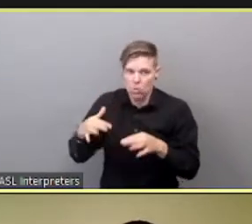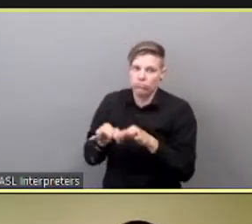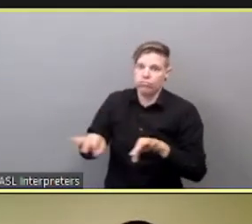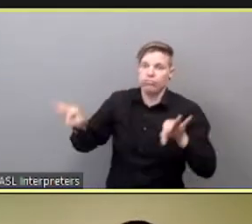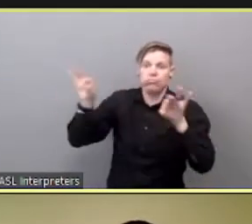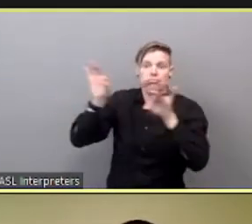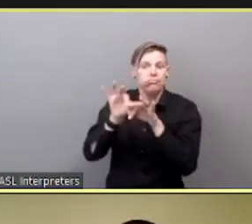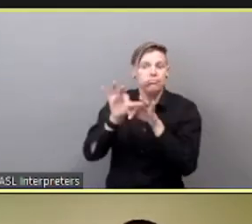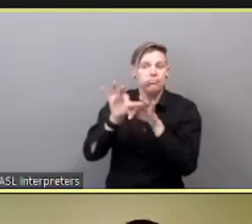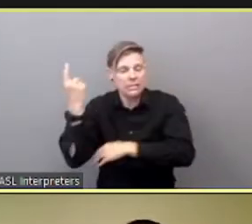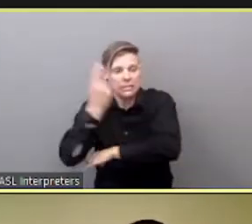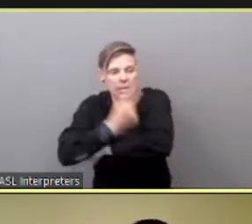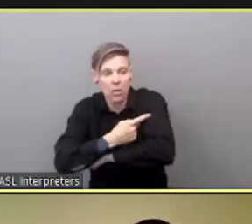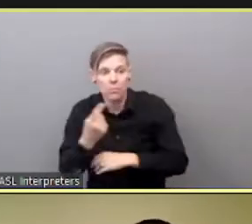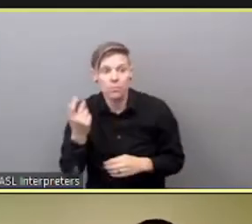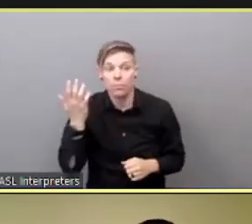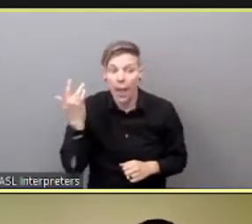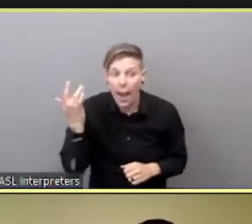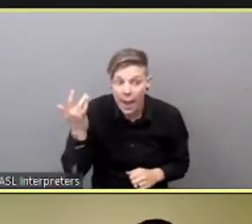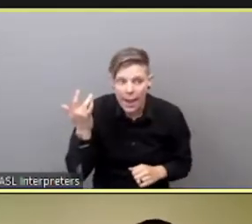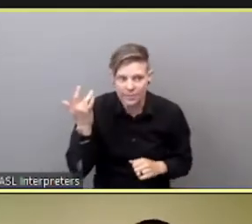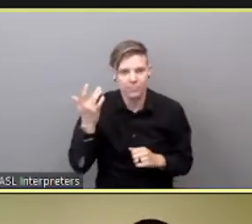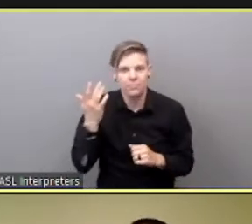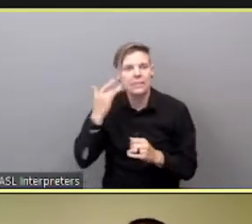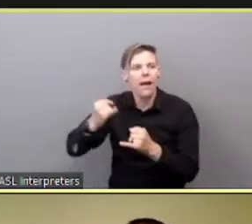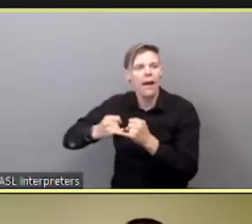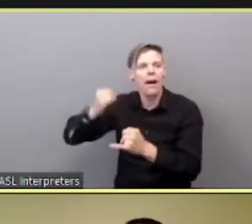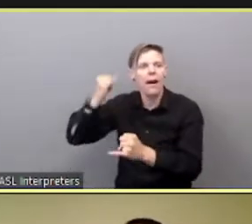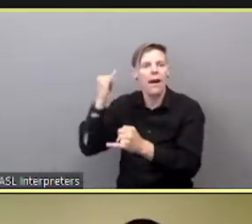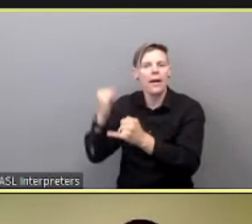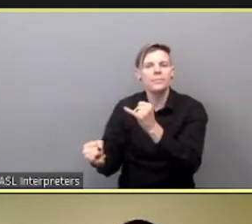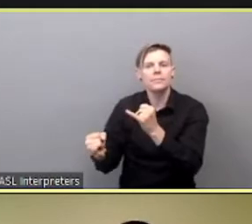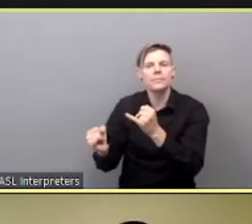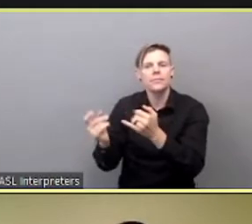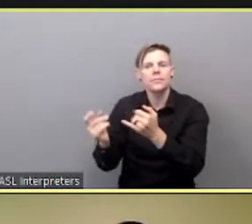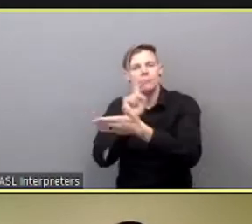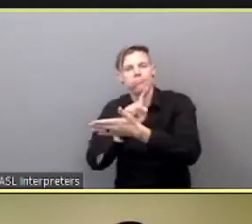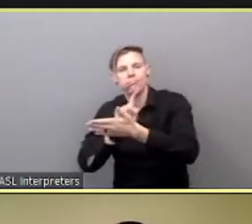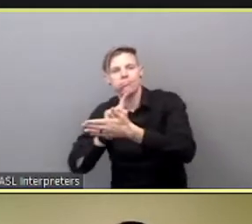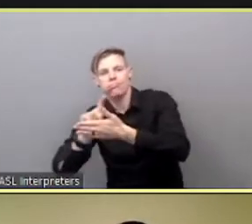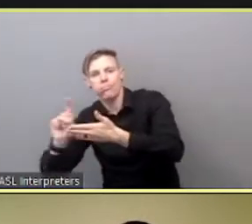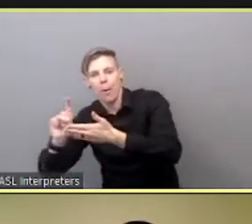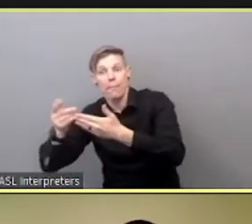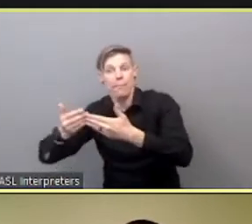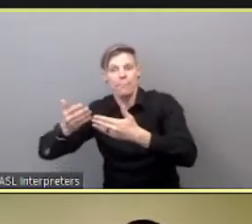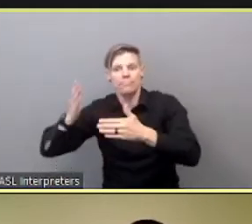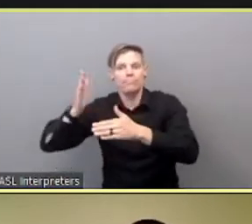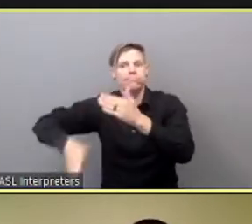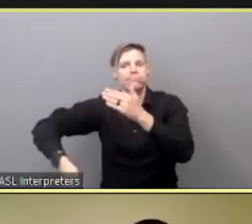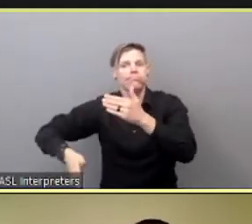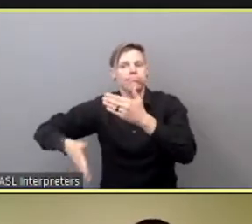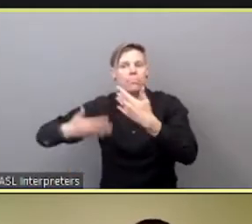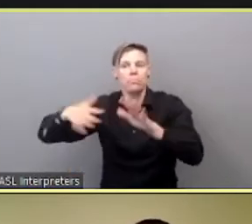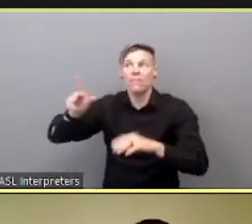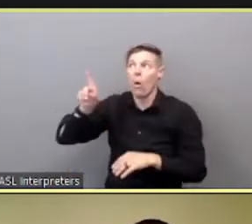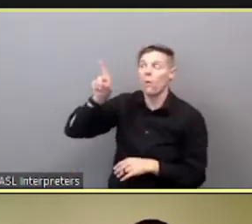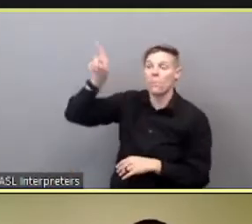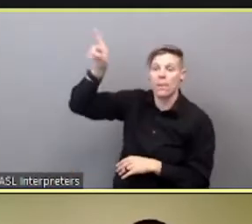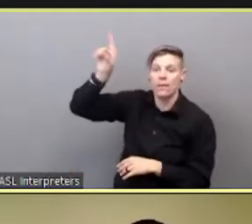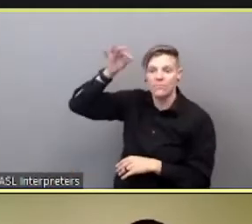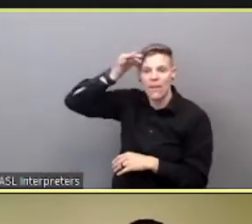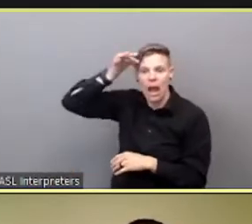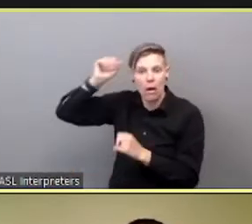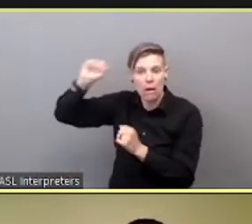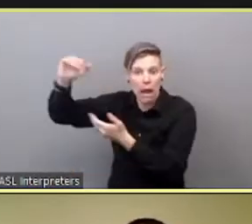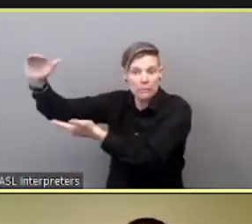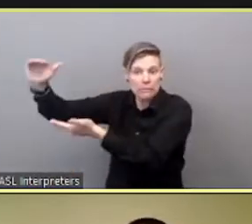the last full week prior to the expiration of federal extension benefits. So on August 30th,